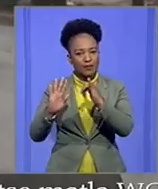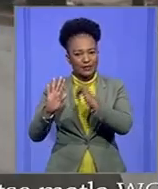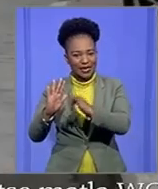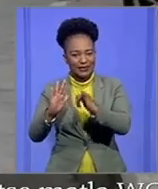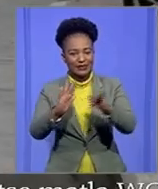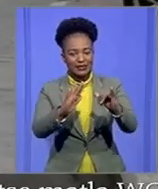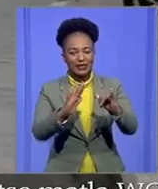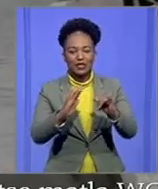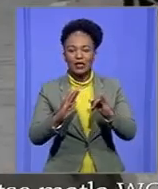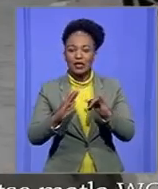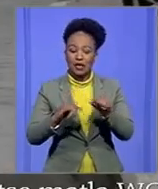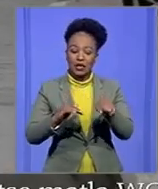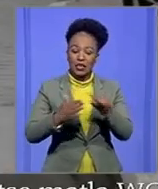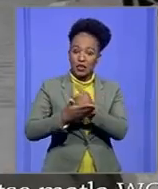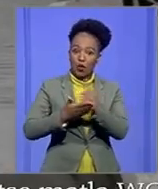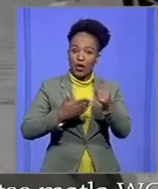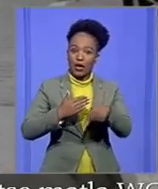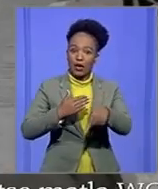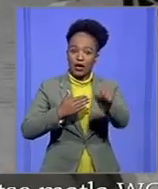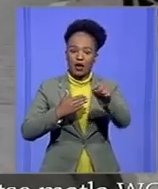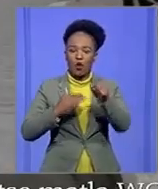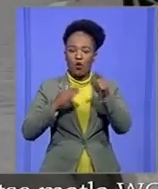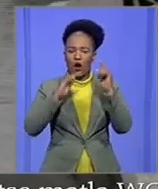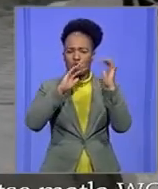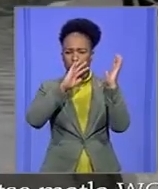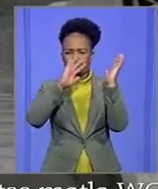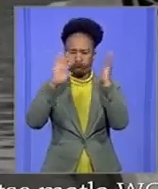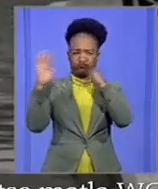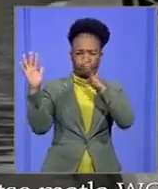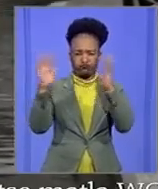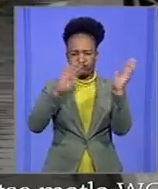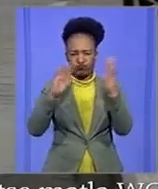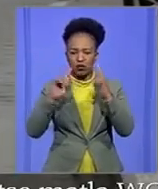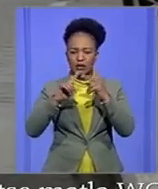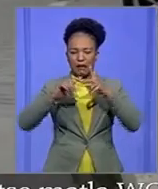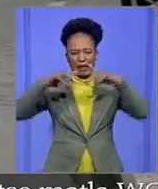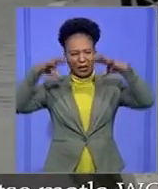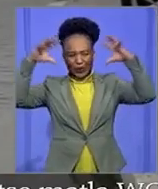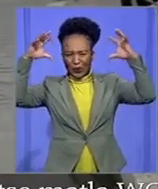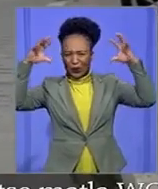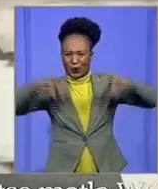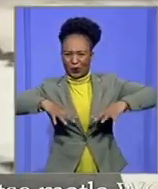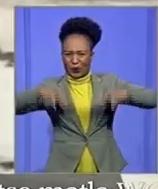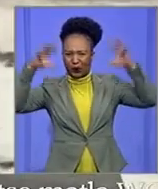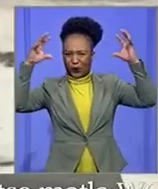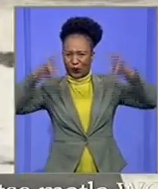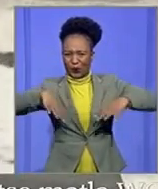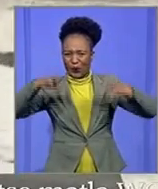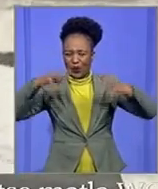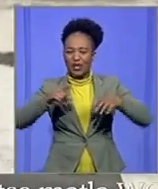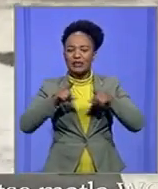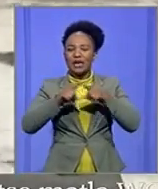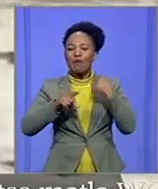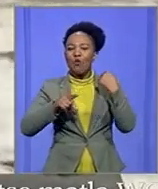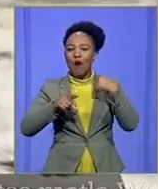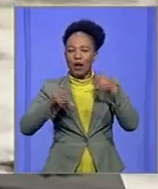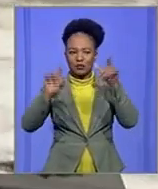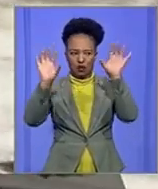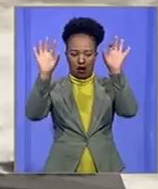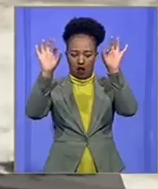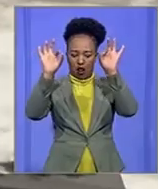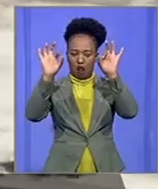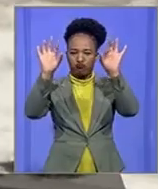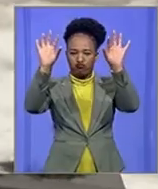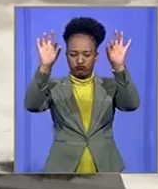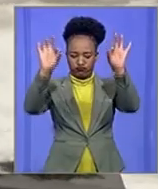ena ka lebaka la meya e tsukutlang ka matla dipula le kgonalo ya ho kgetheha ha lehlwa. The cold front has indeed made